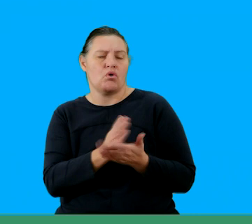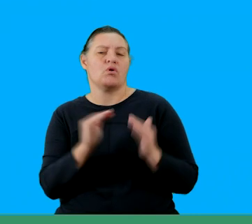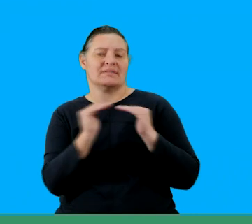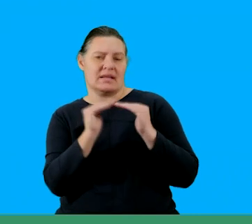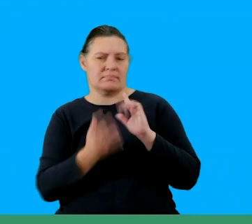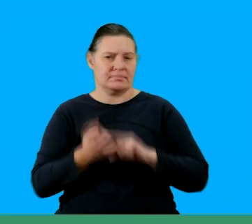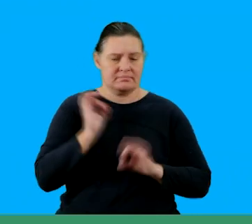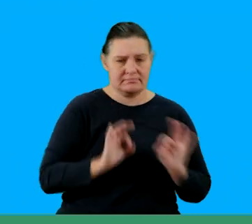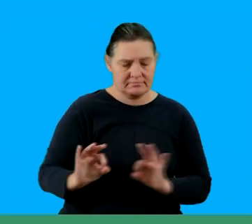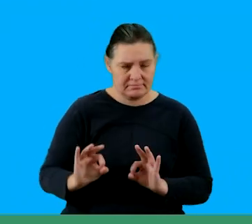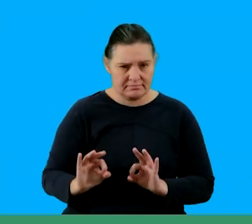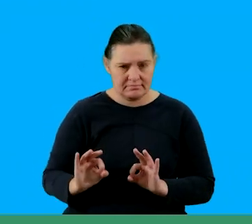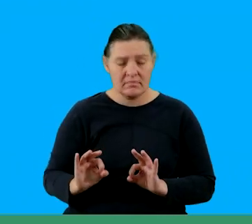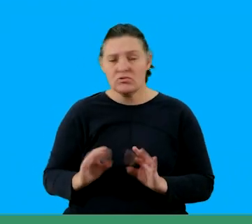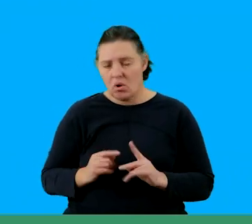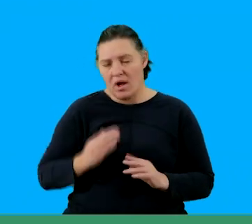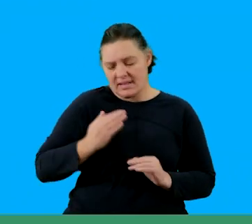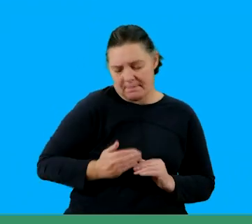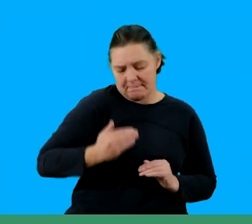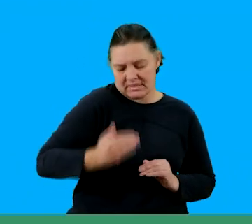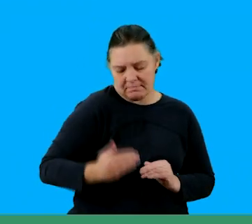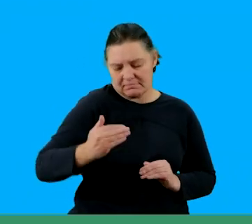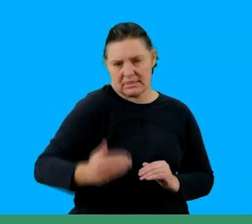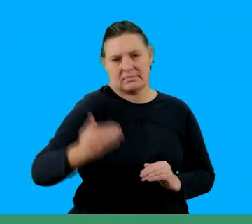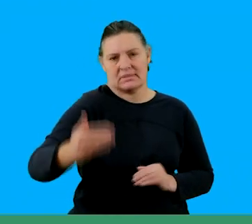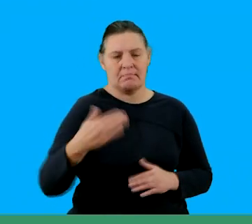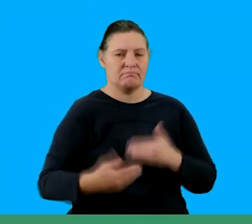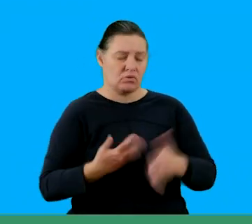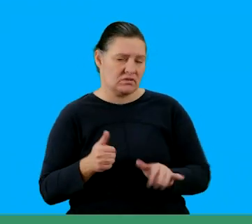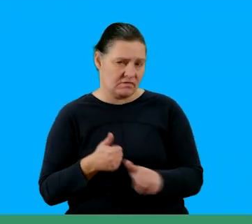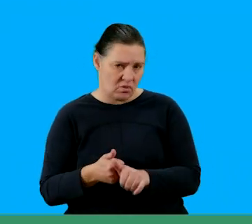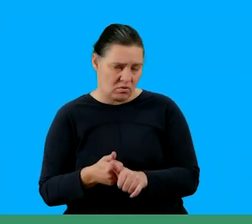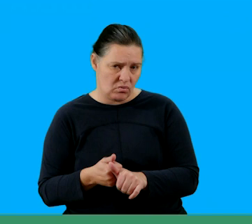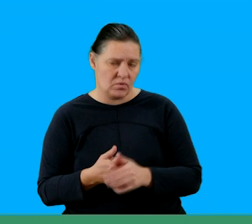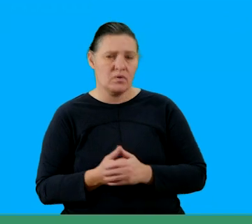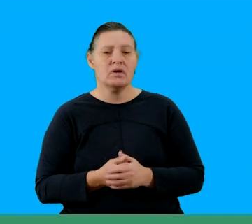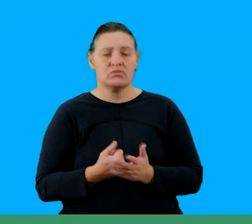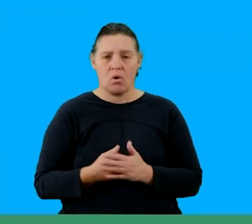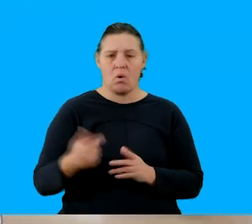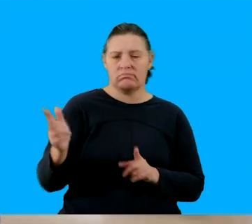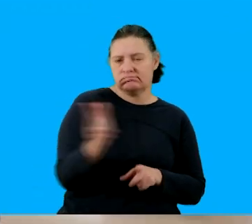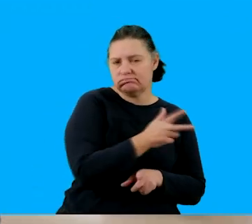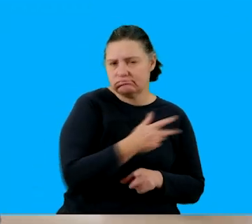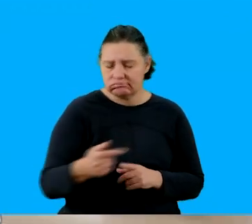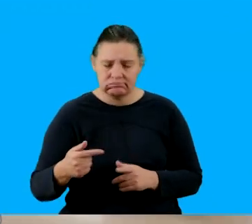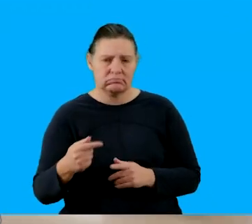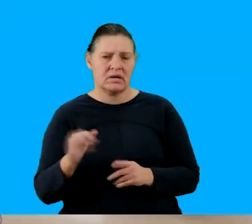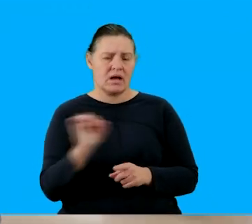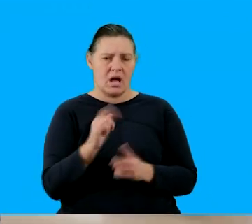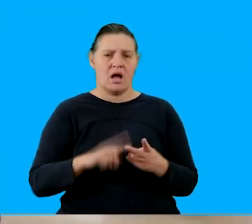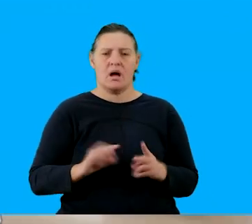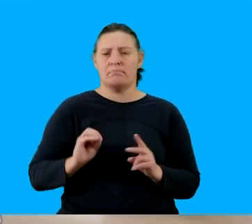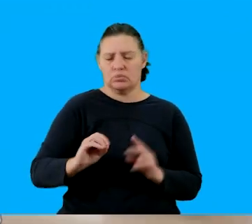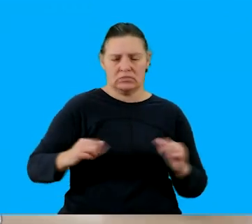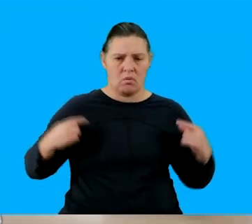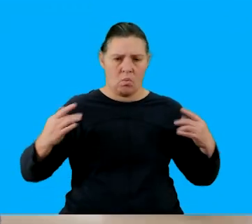standards have been met at every stage of the process. The process of painting the car, in the process of